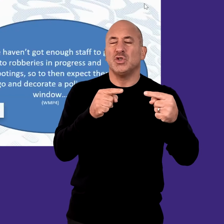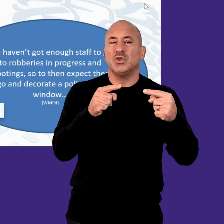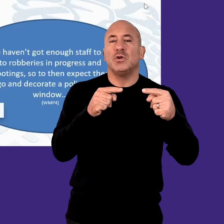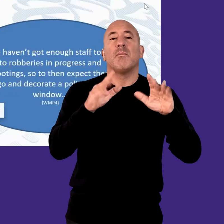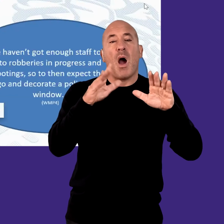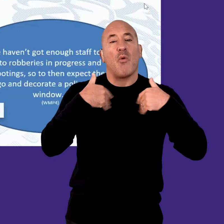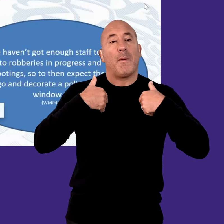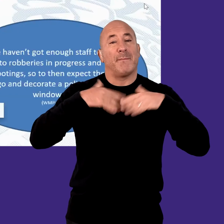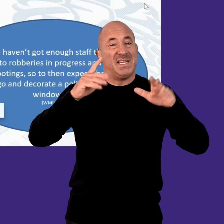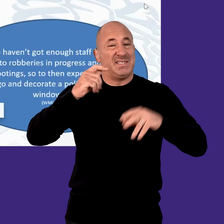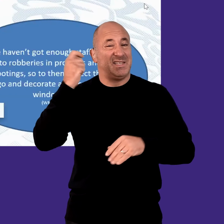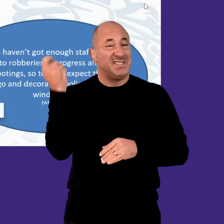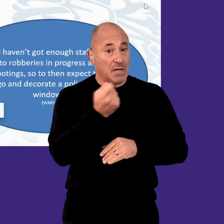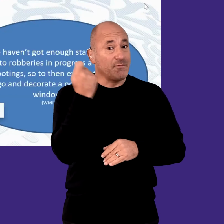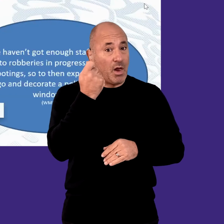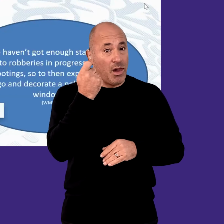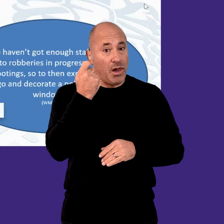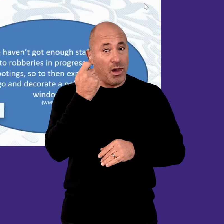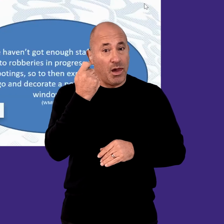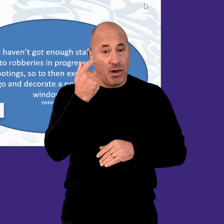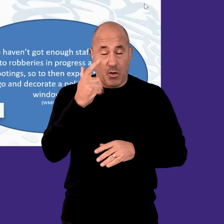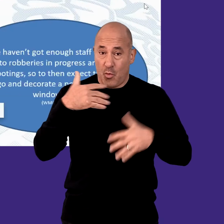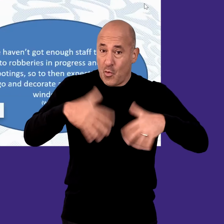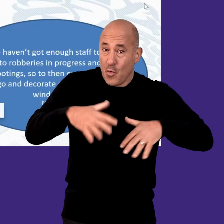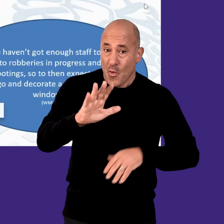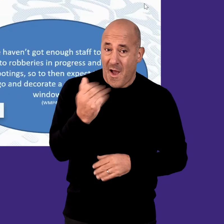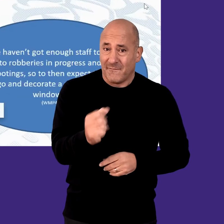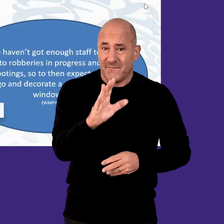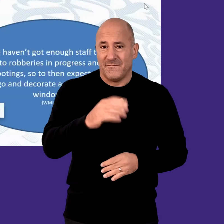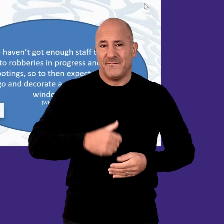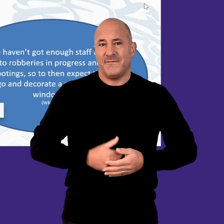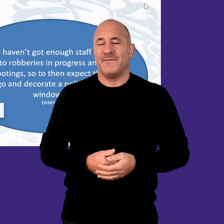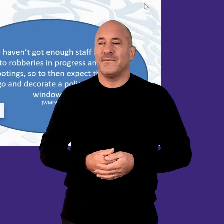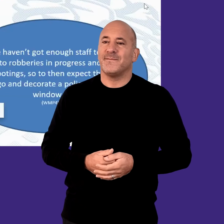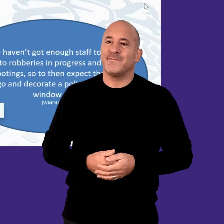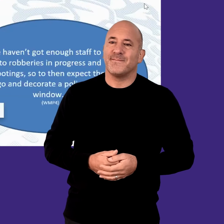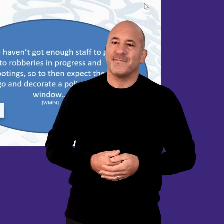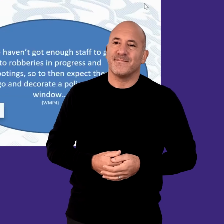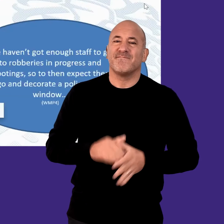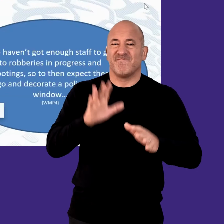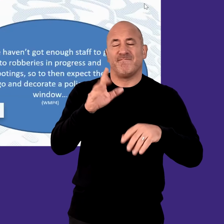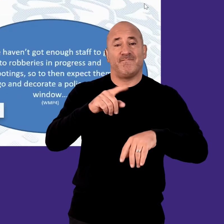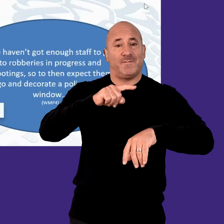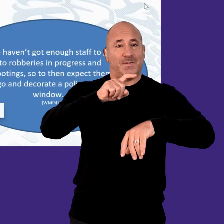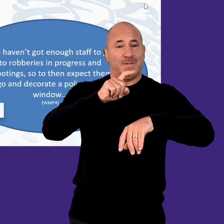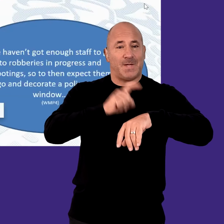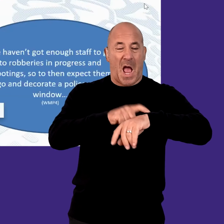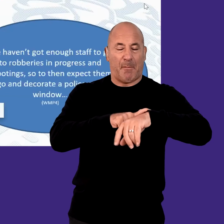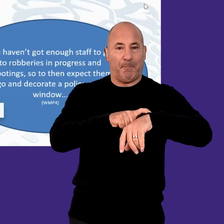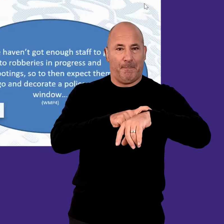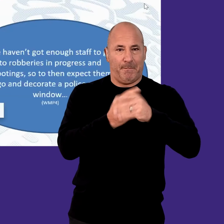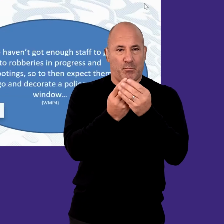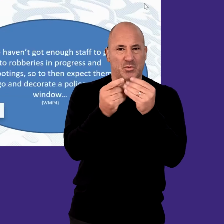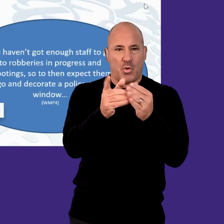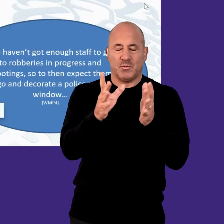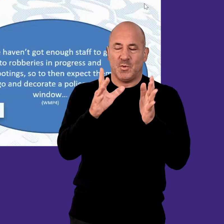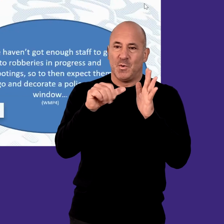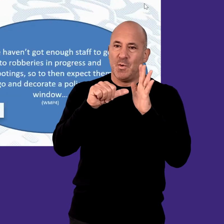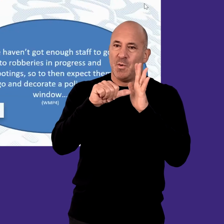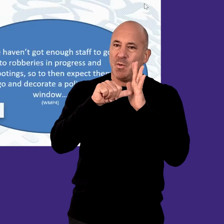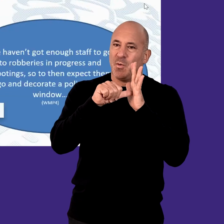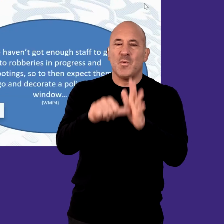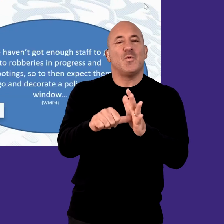as to both the approach and the benefits of arts and culture was also a bit of a challenge, but that we did succeed against